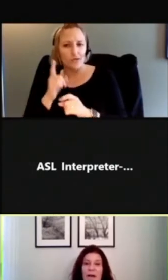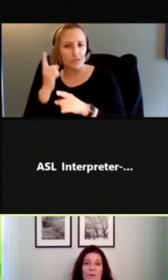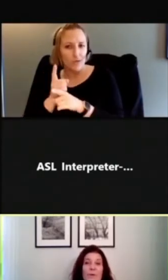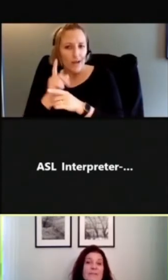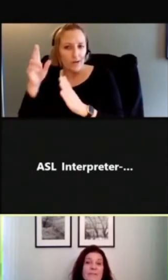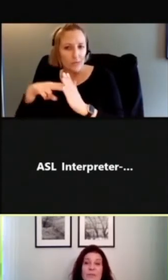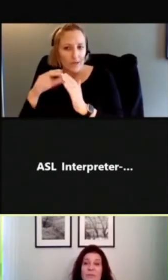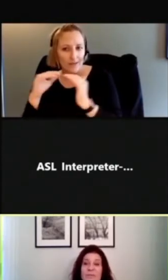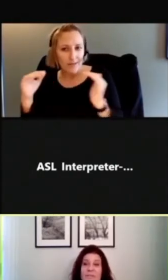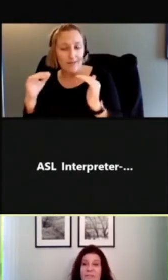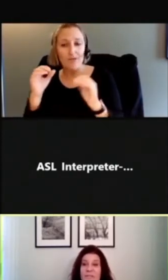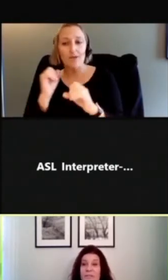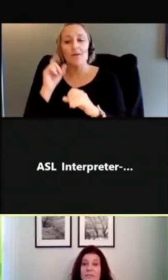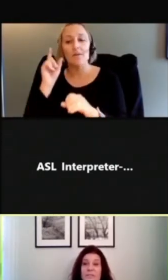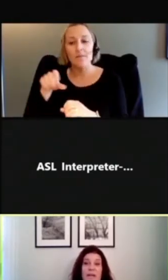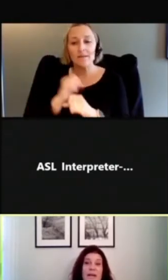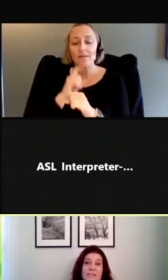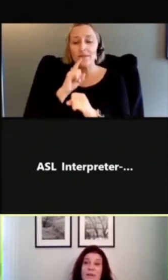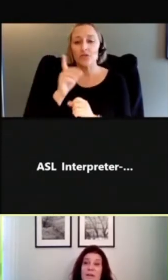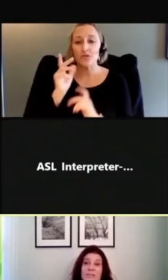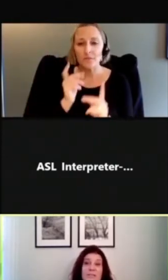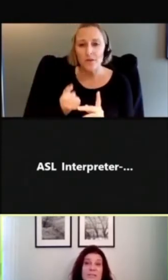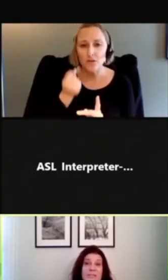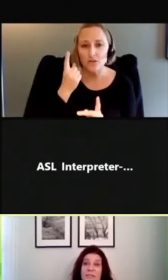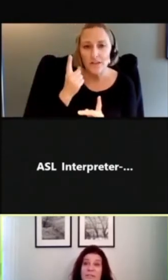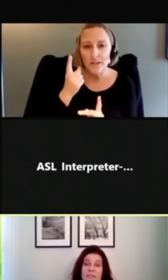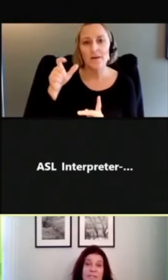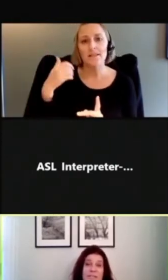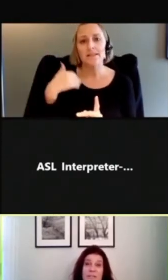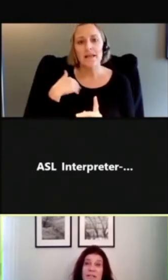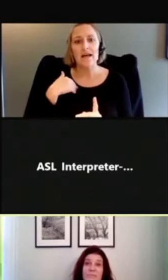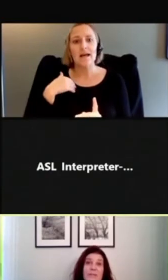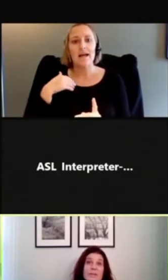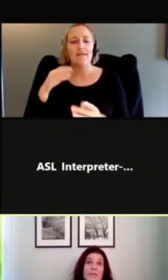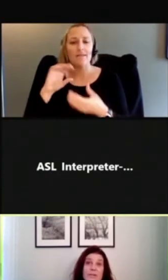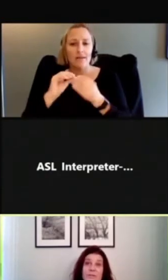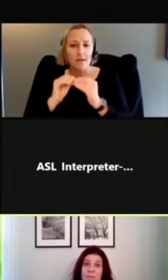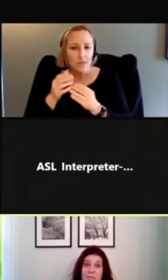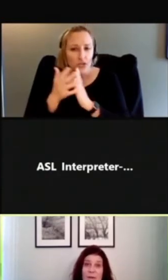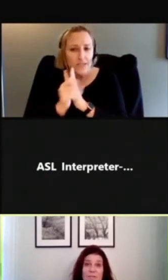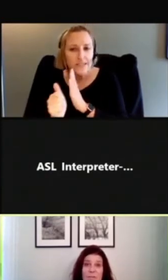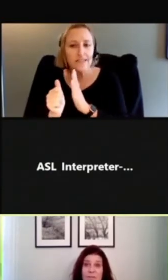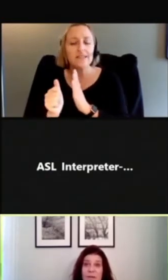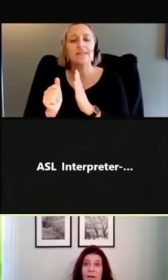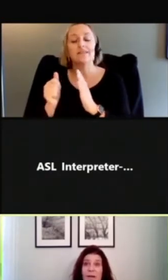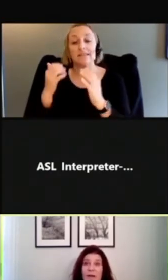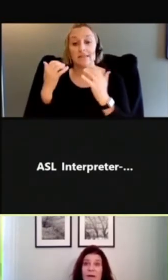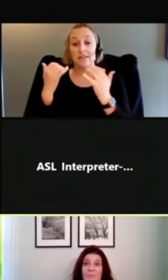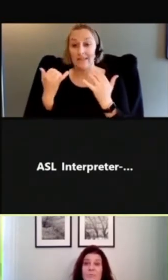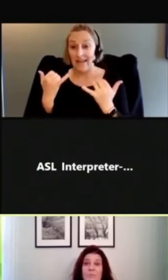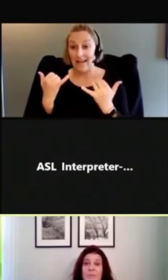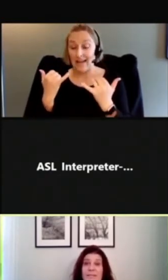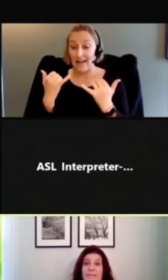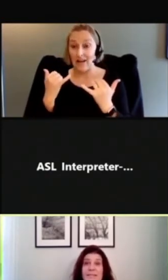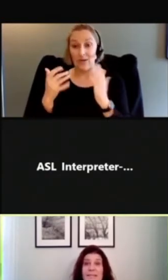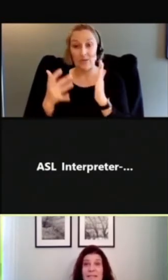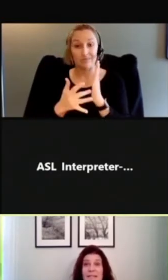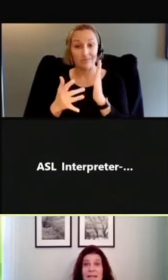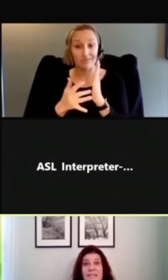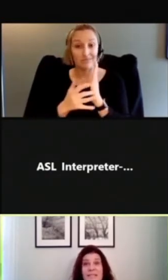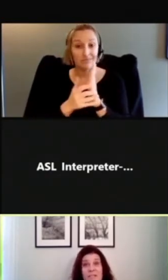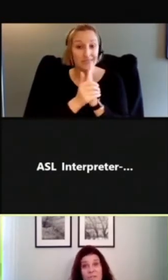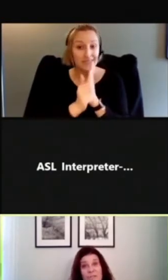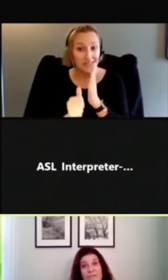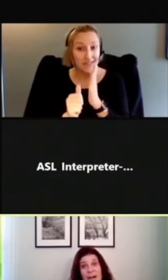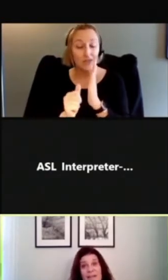comprehension. We have to have numeracy skills. As Greg mentioned, digital literacy skills have been huge this past year. And we've really